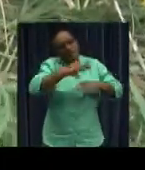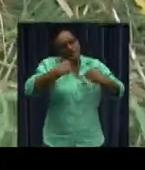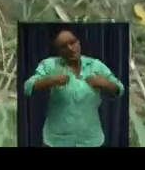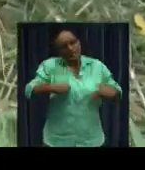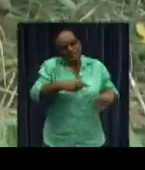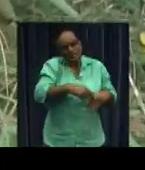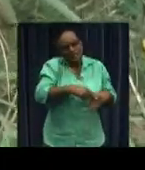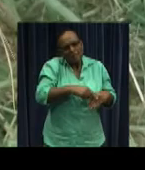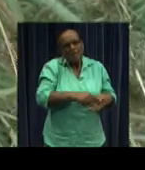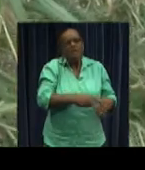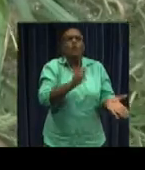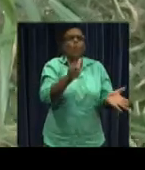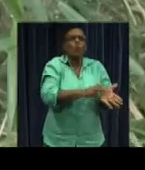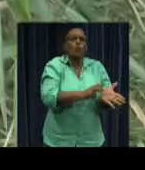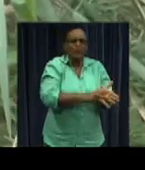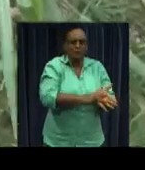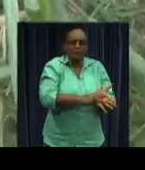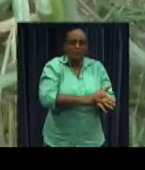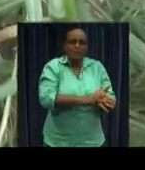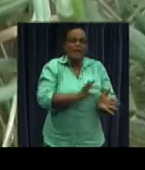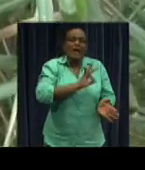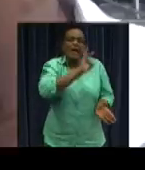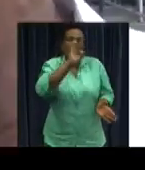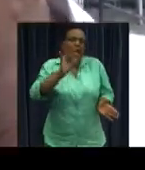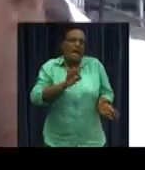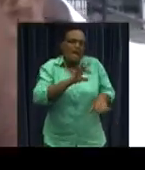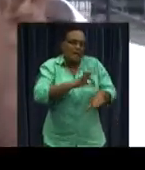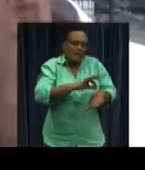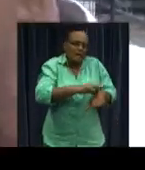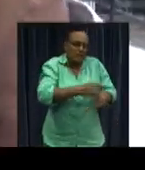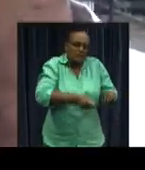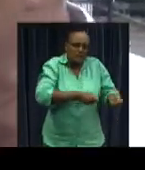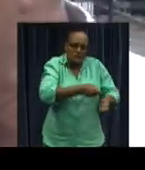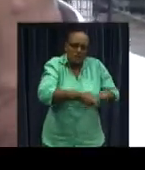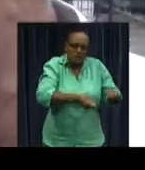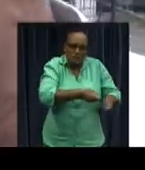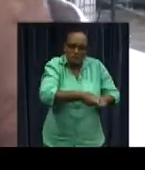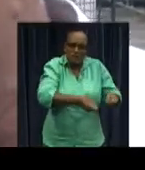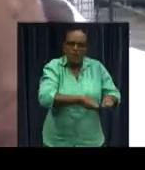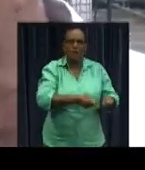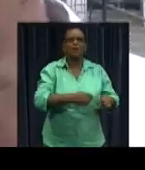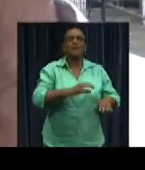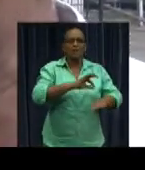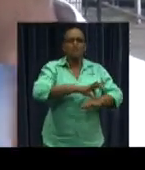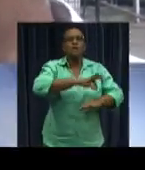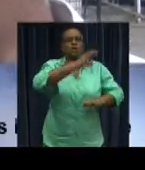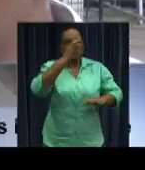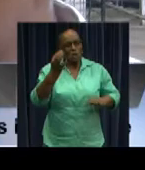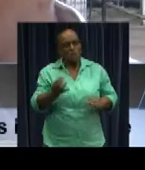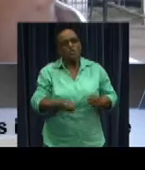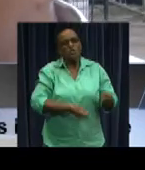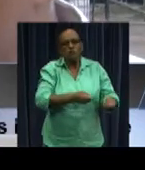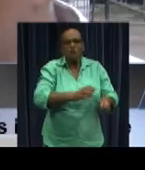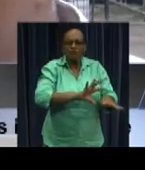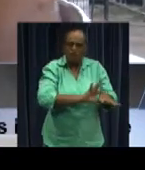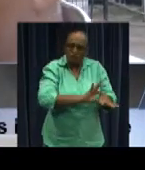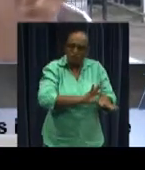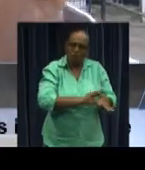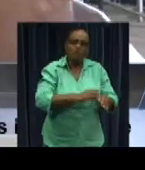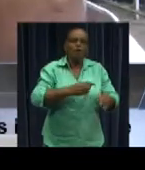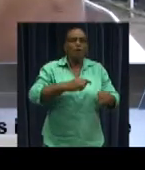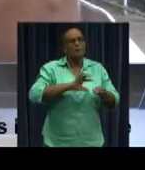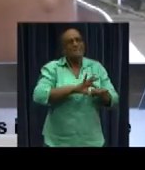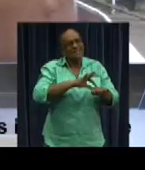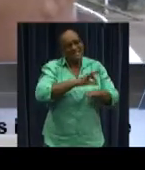LVV, support is expected in introducing new gradients. Or cattle and sheep need more time